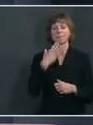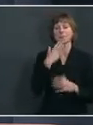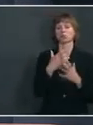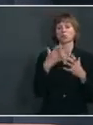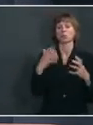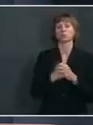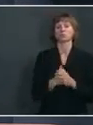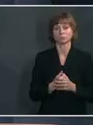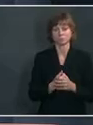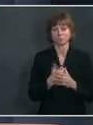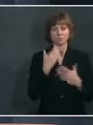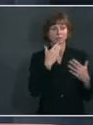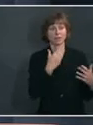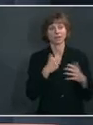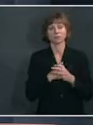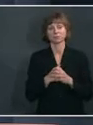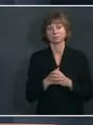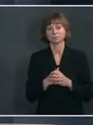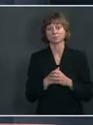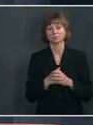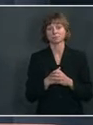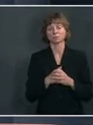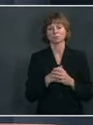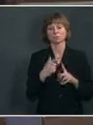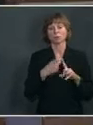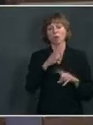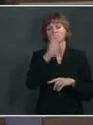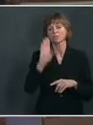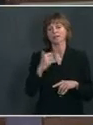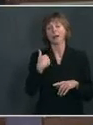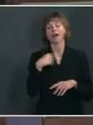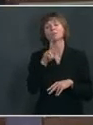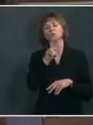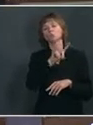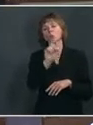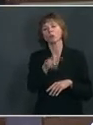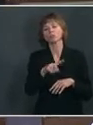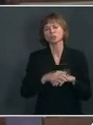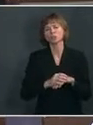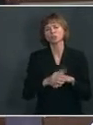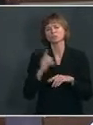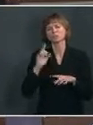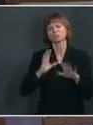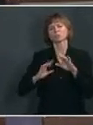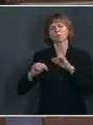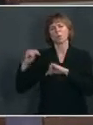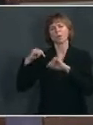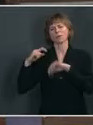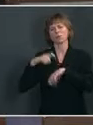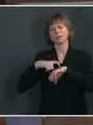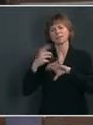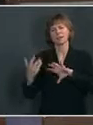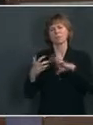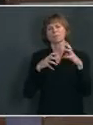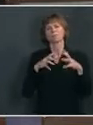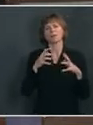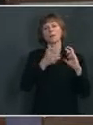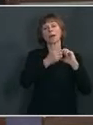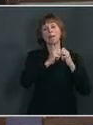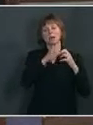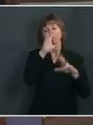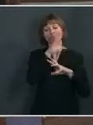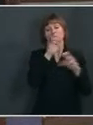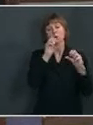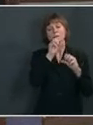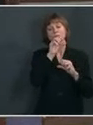much, Jen. I'm Raquel Krahenbur from TV Globo Brazil. I have two questions. Going back to the climate crisis, during the campaign, President Biden